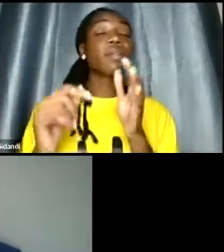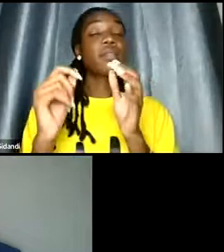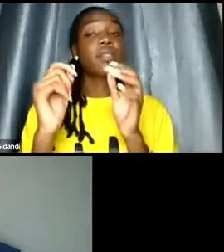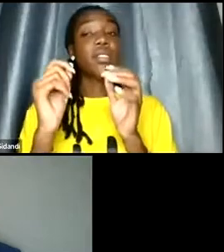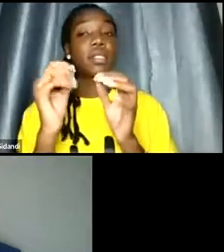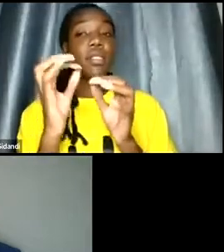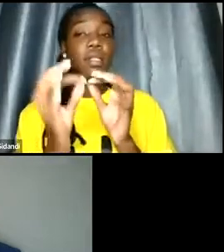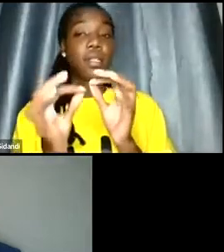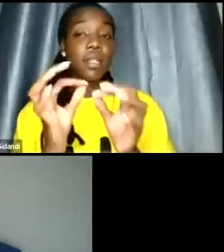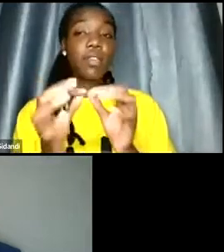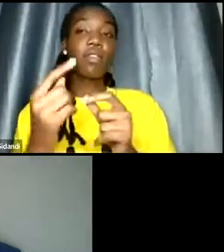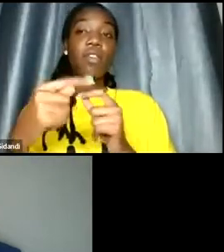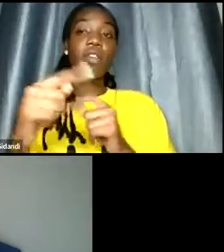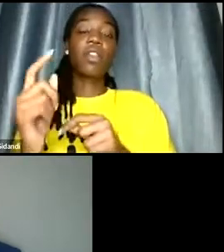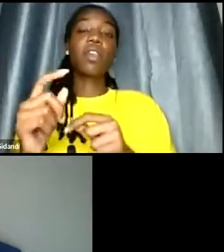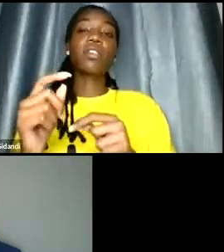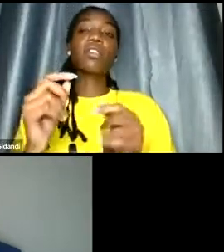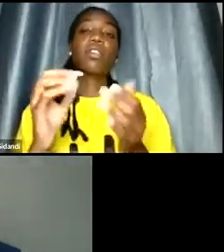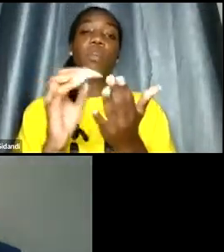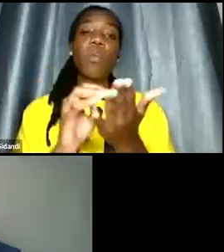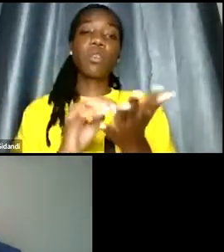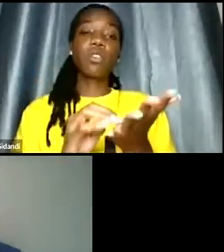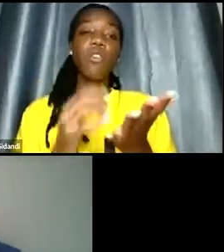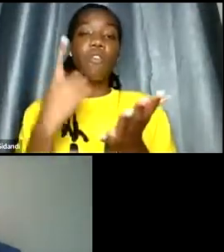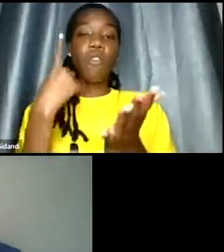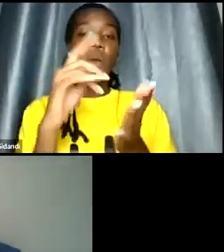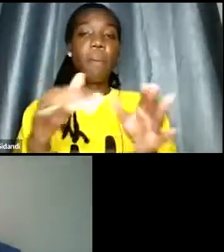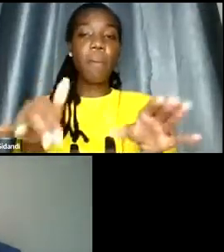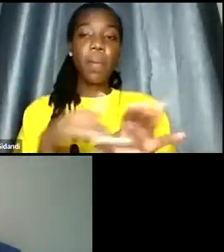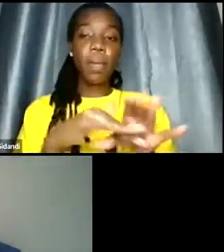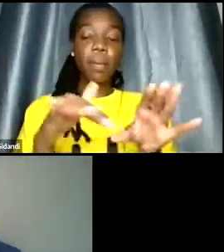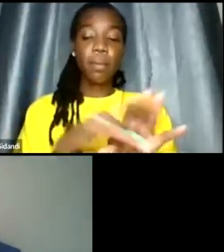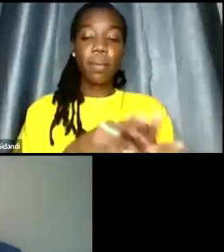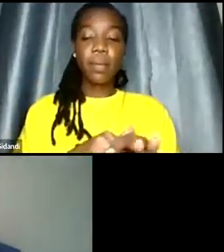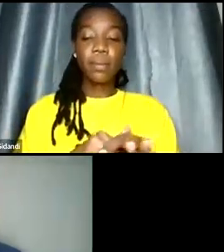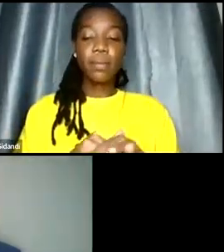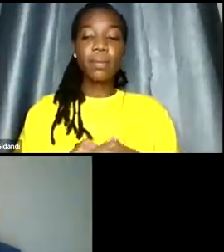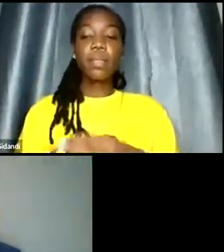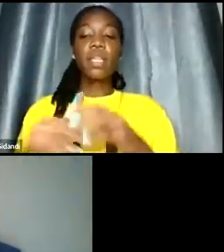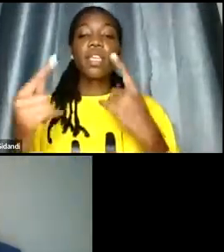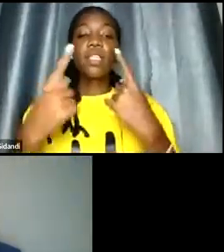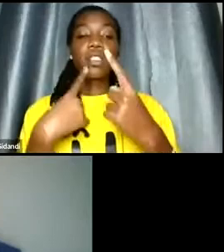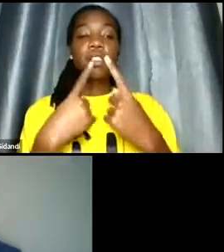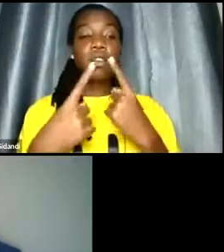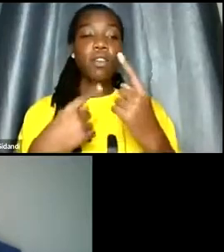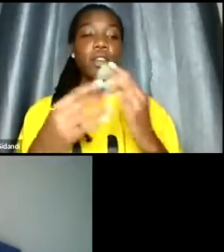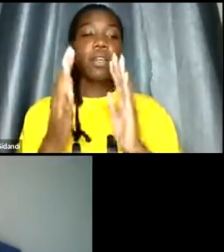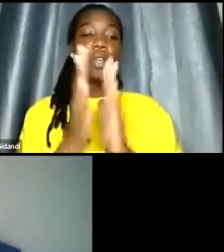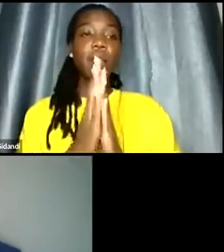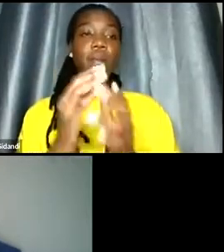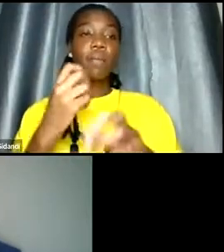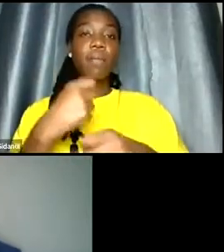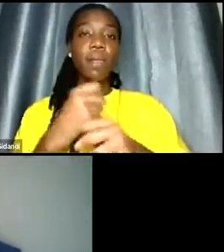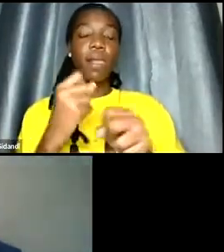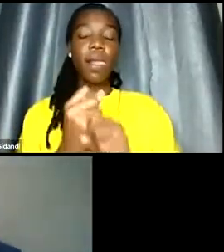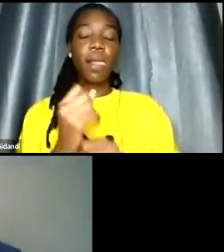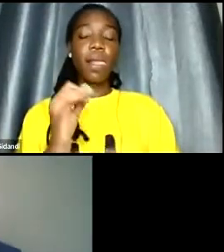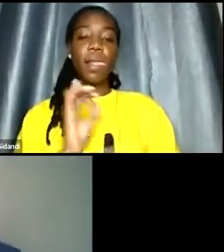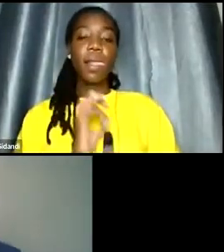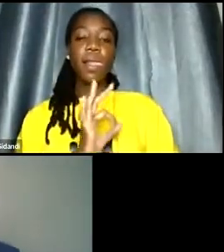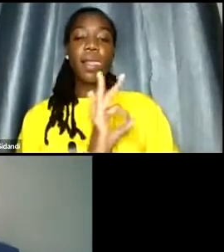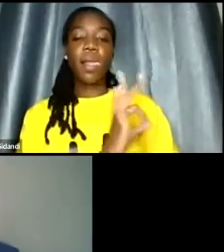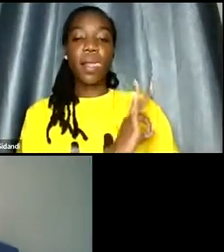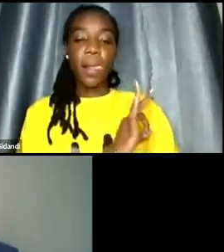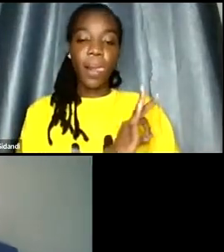composition of members to discuss and calibrate staff if I chose to